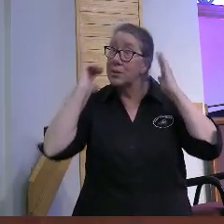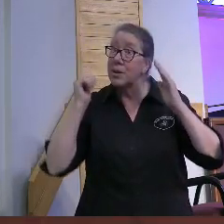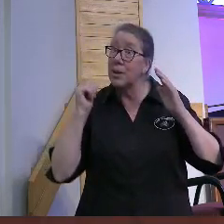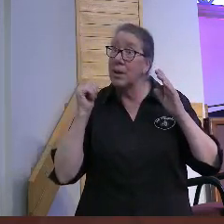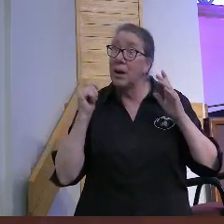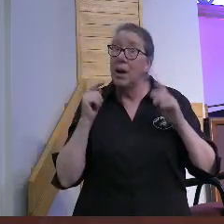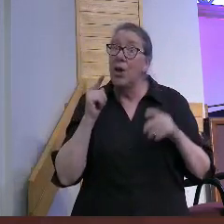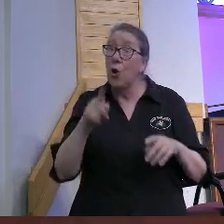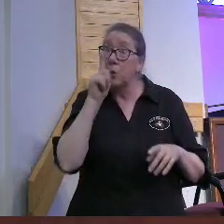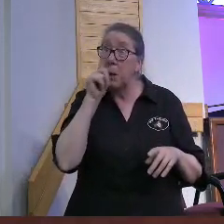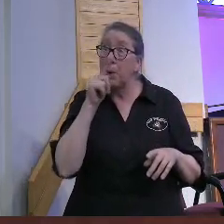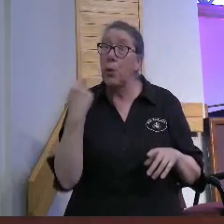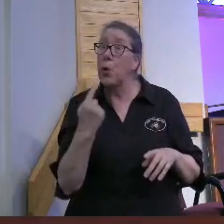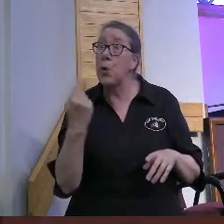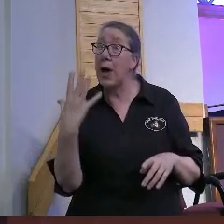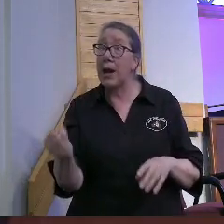people with problems.